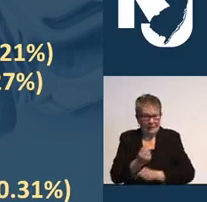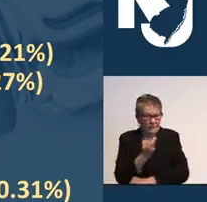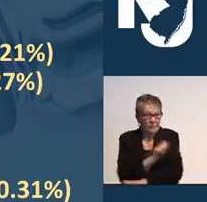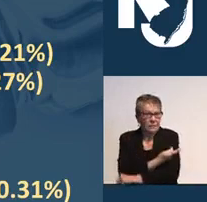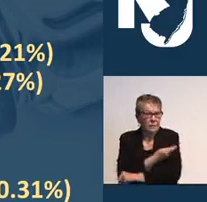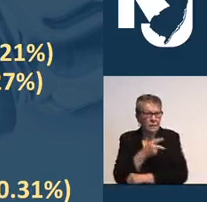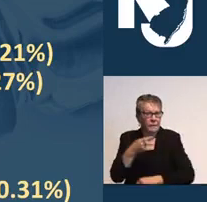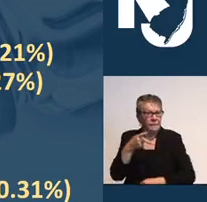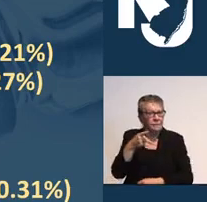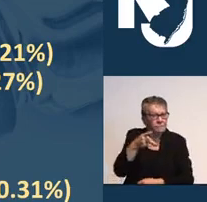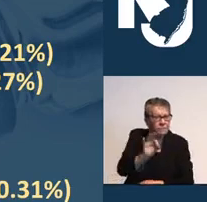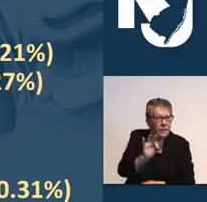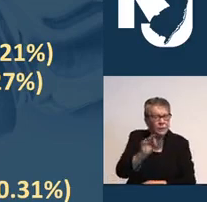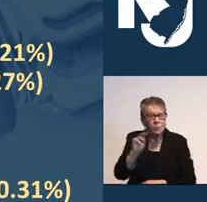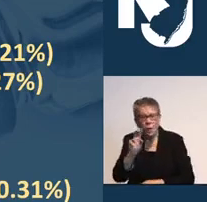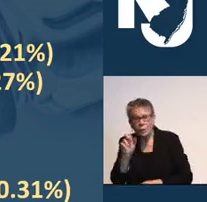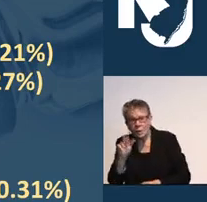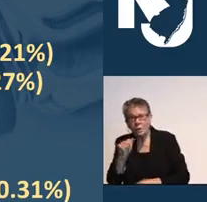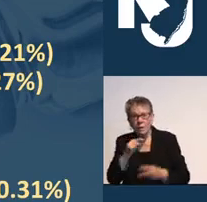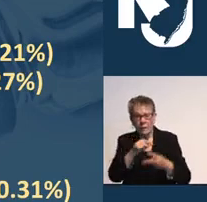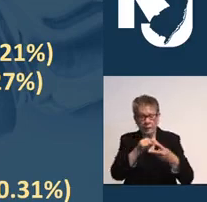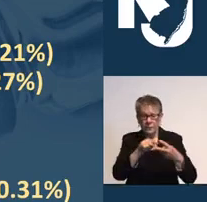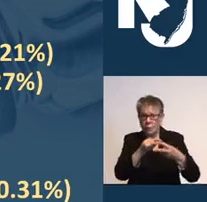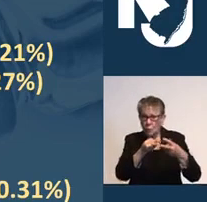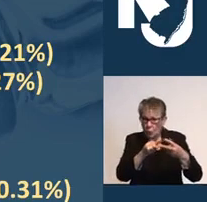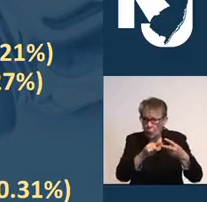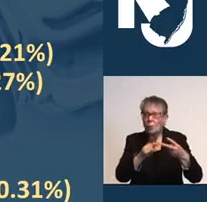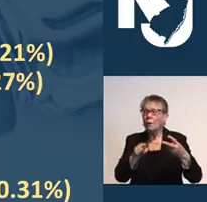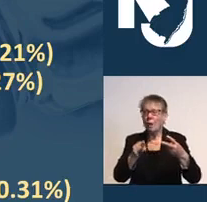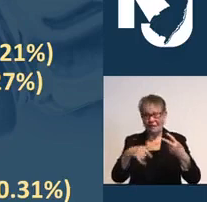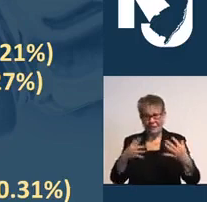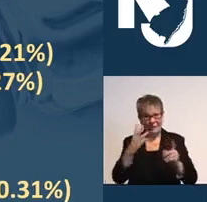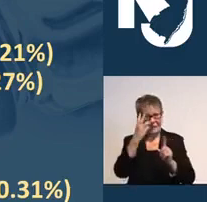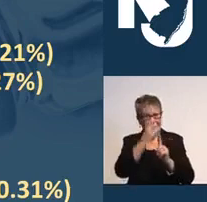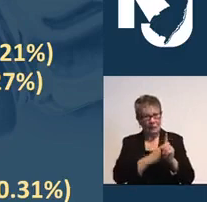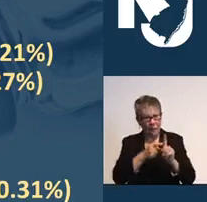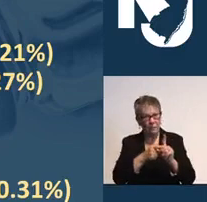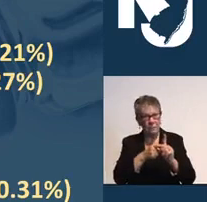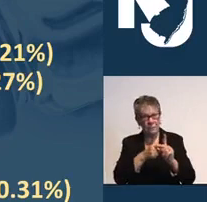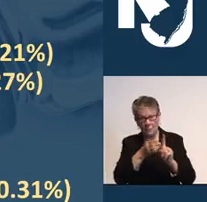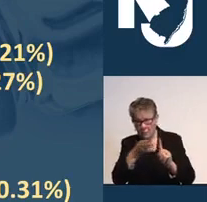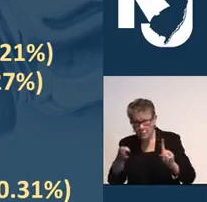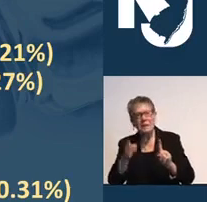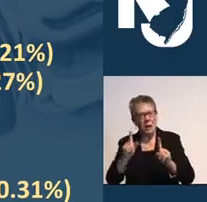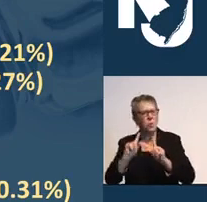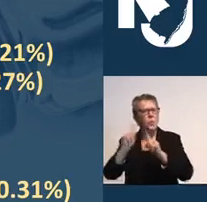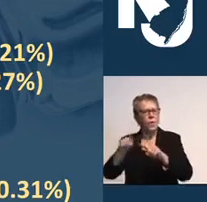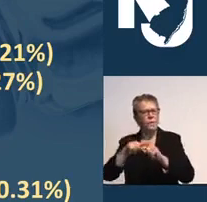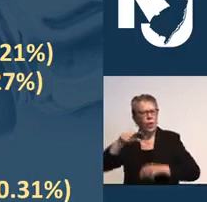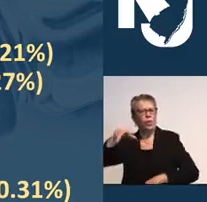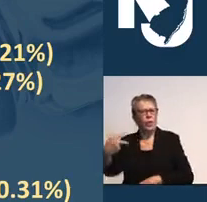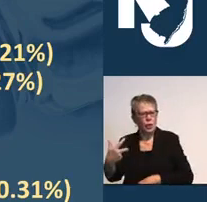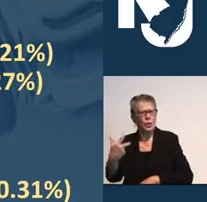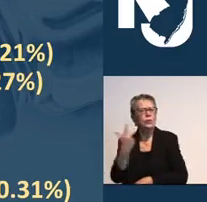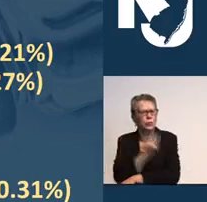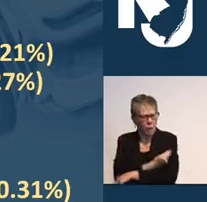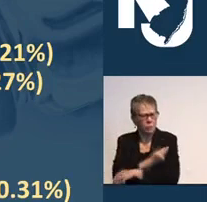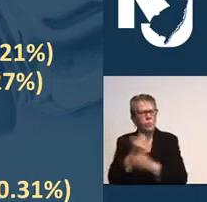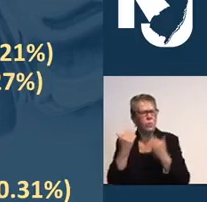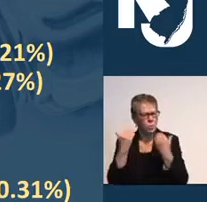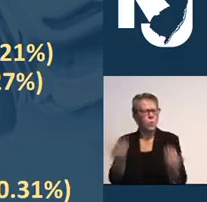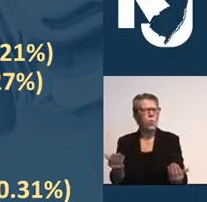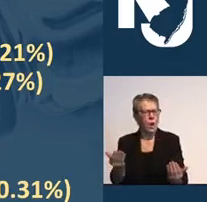Moderna, or 2 months out from your J&J dose, to go out there and get your booster before Christmas. Give yourself that